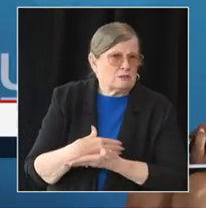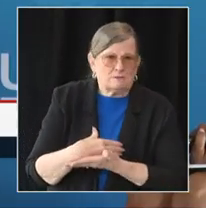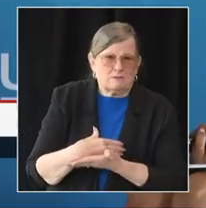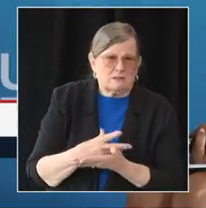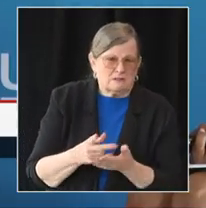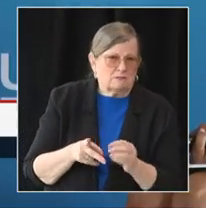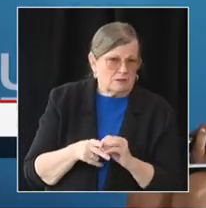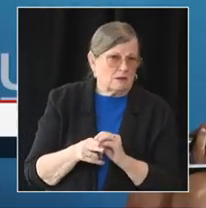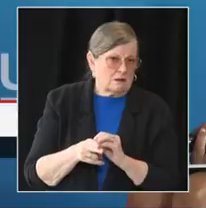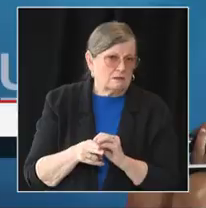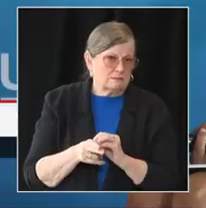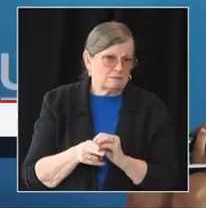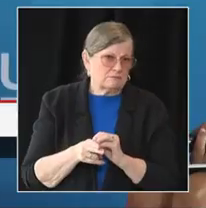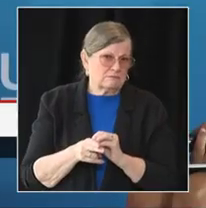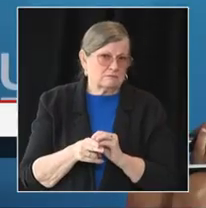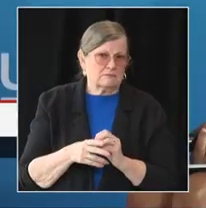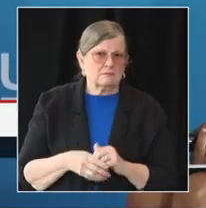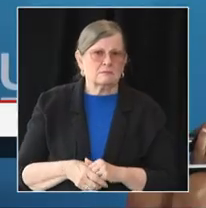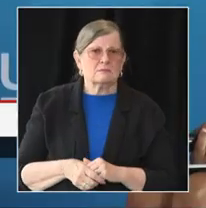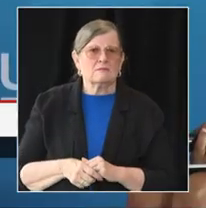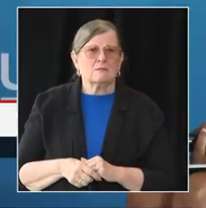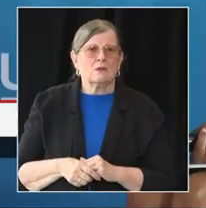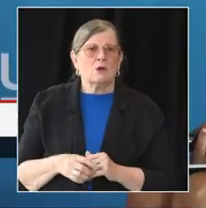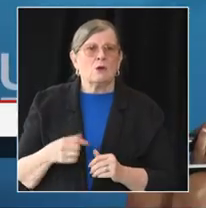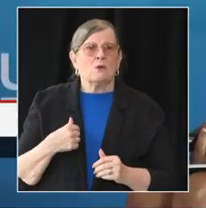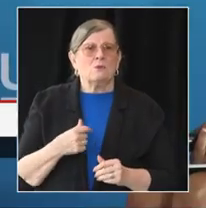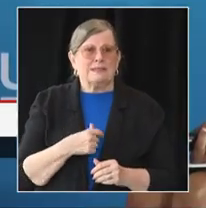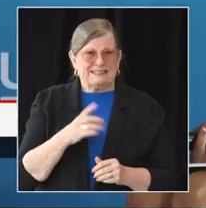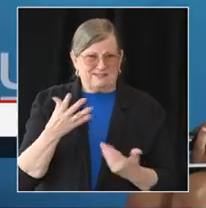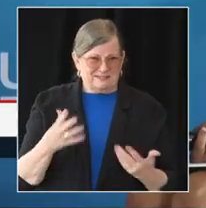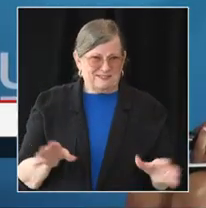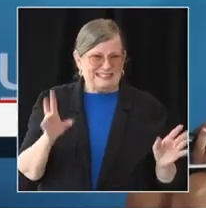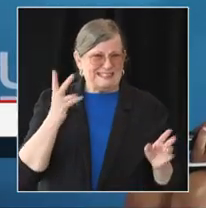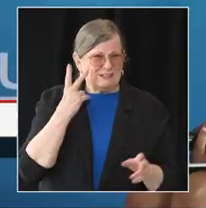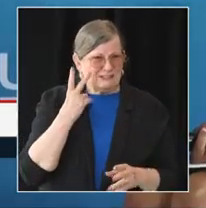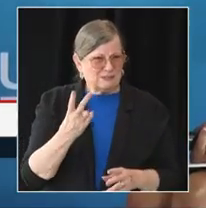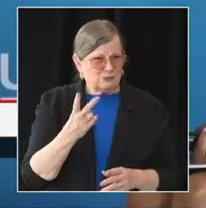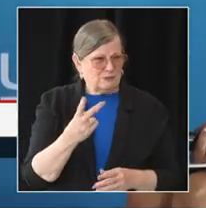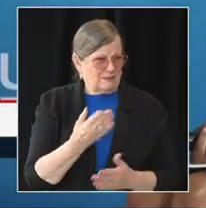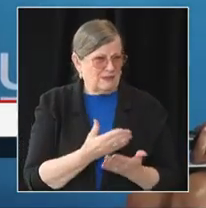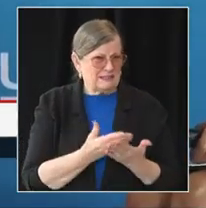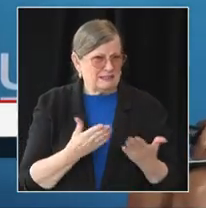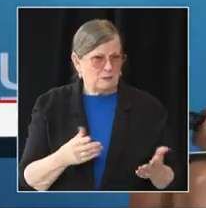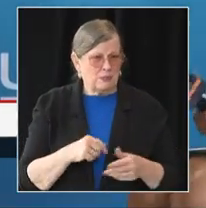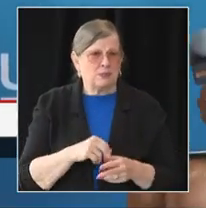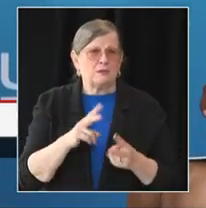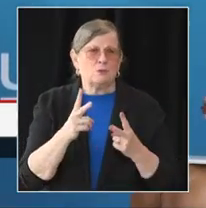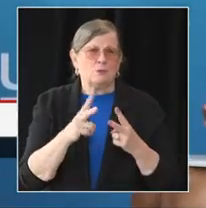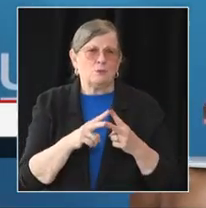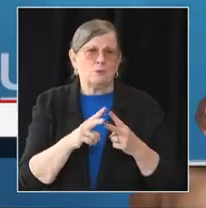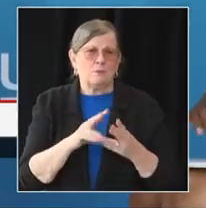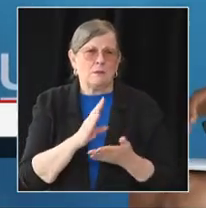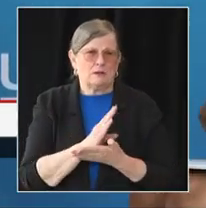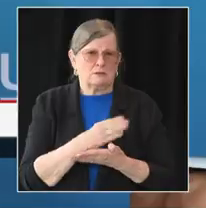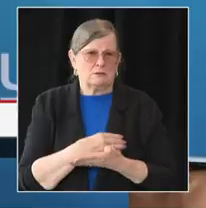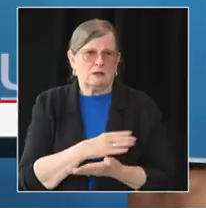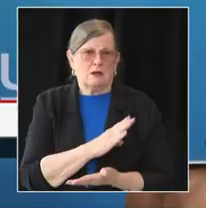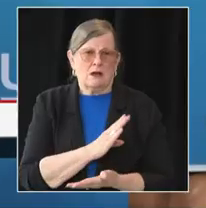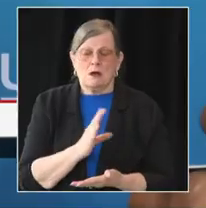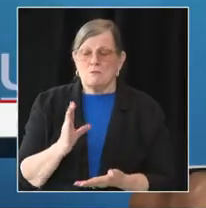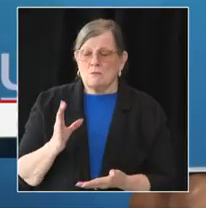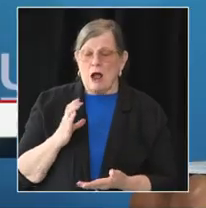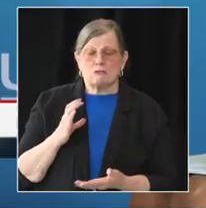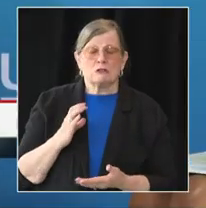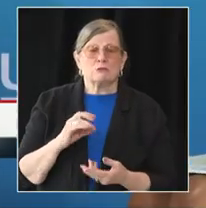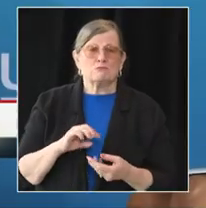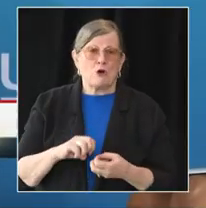we did 2 things. We had to fix the congressional problem, but I won't talk about that right now. And we had